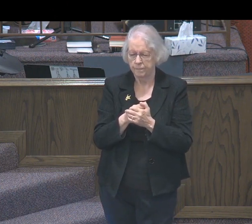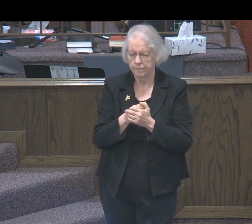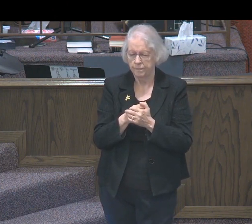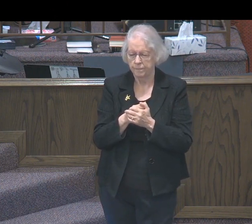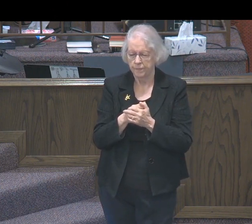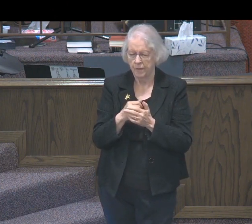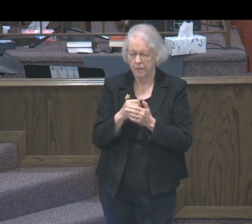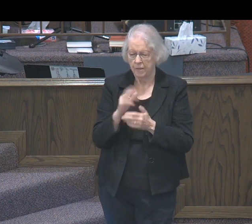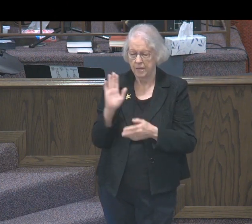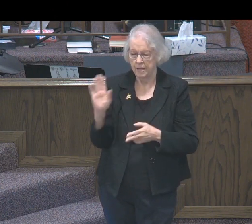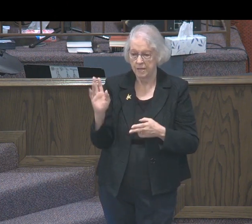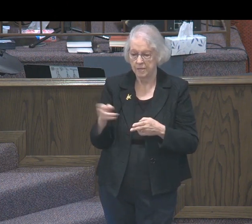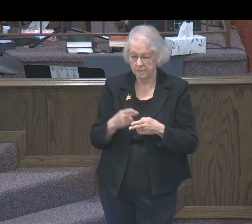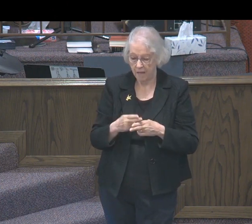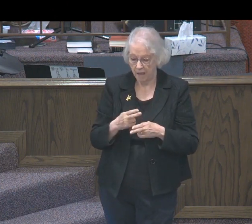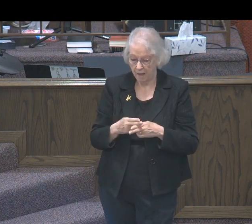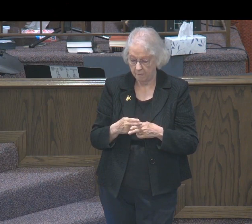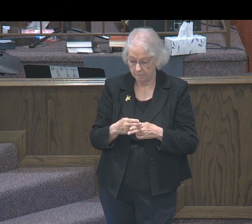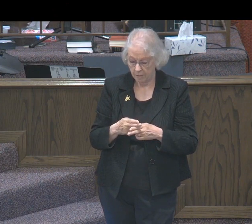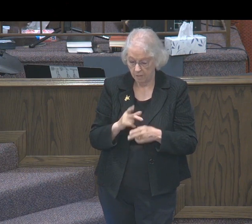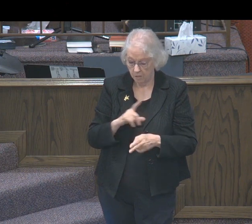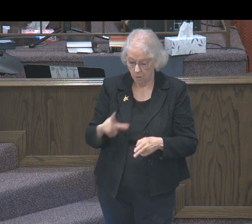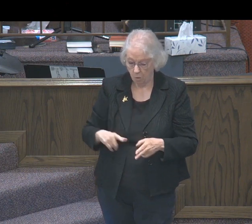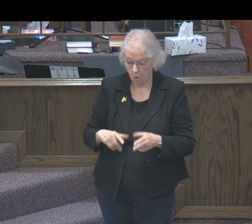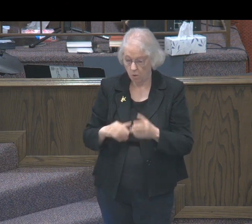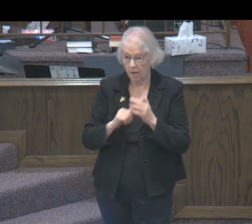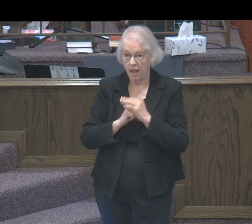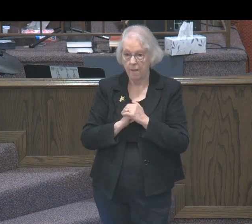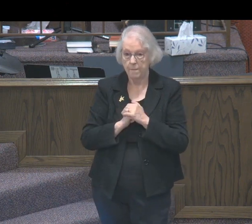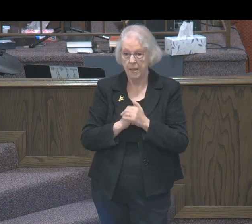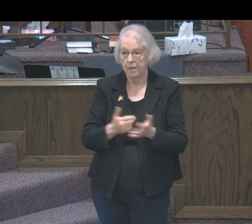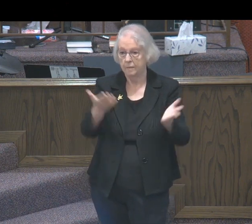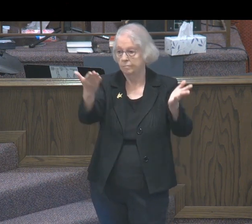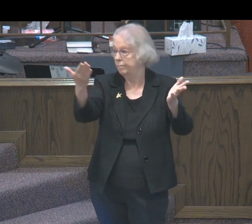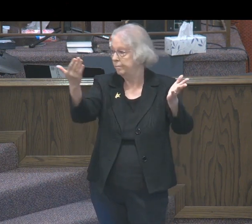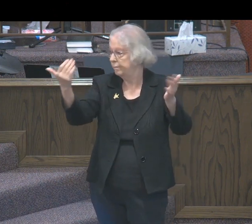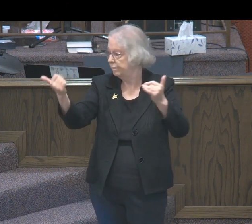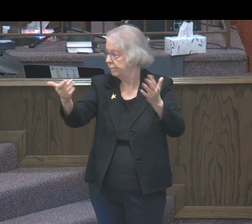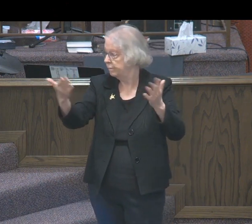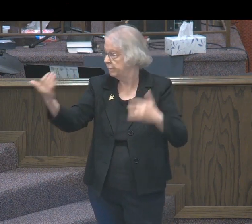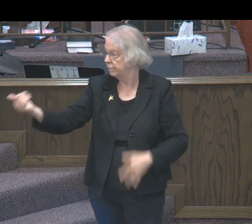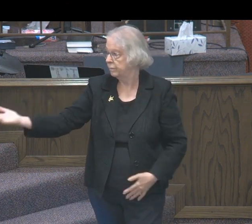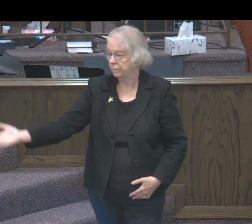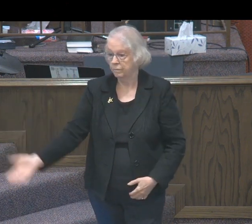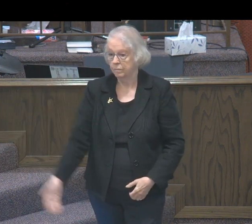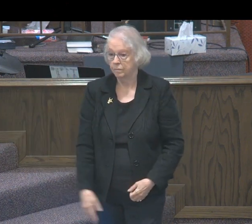pray. You come as you're ready to take the elements this morning.